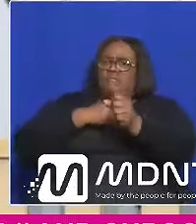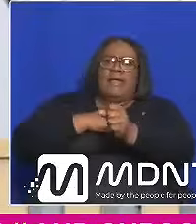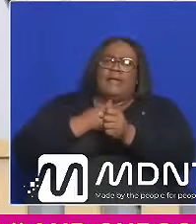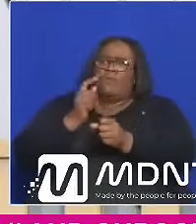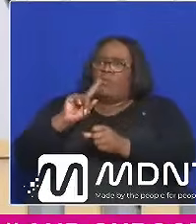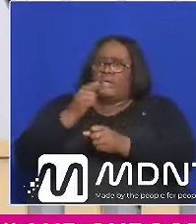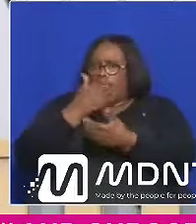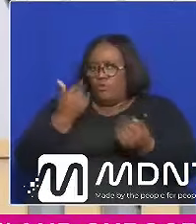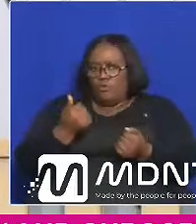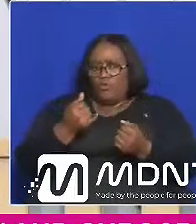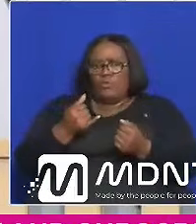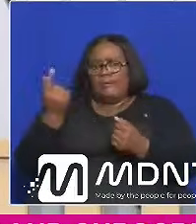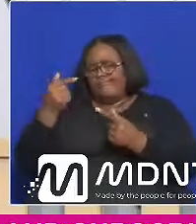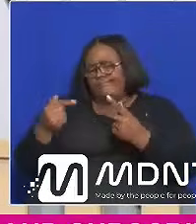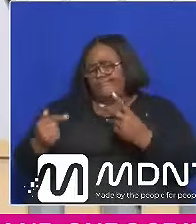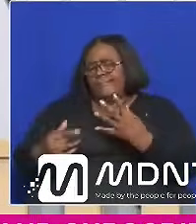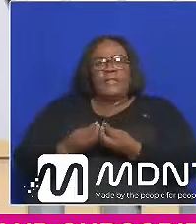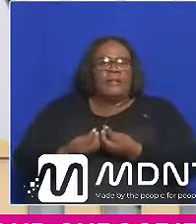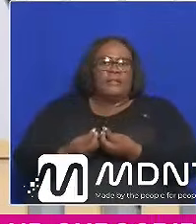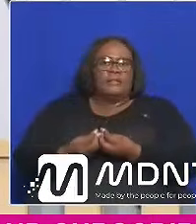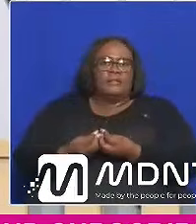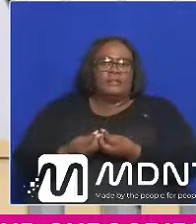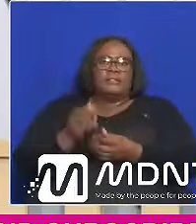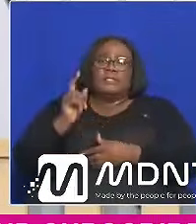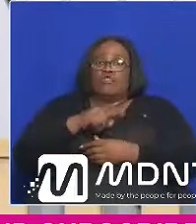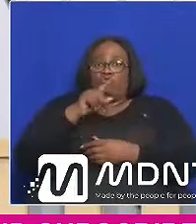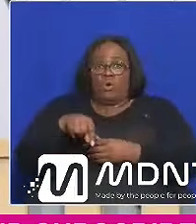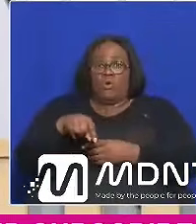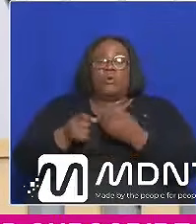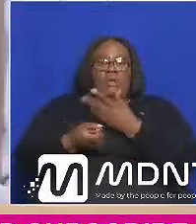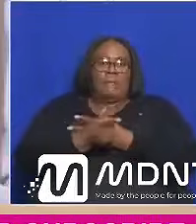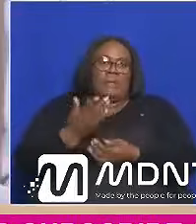that can go wrong if we engage in this issue now.